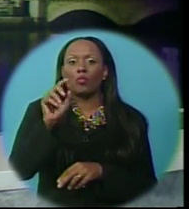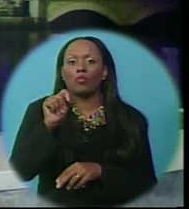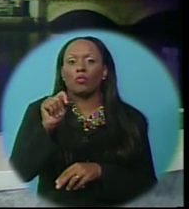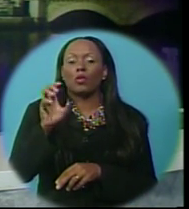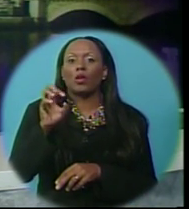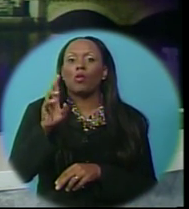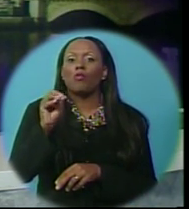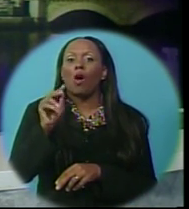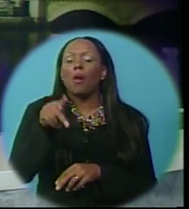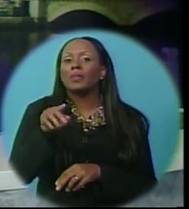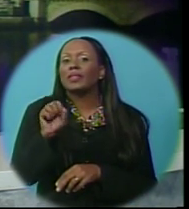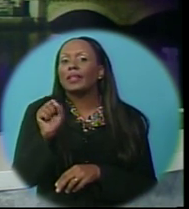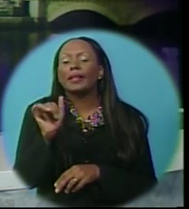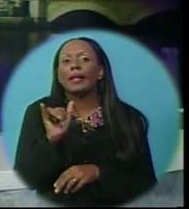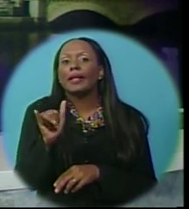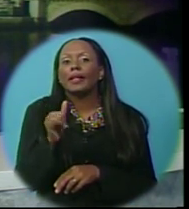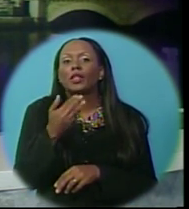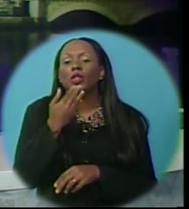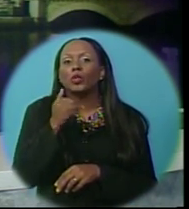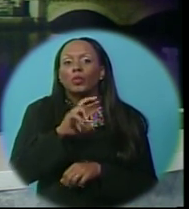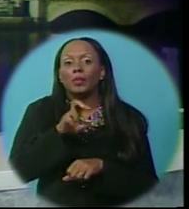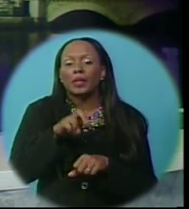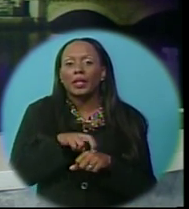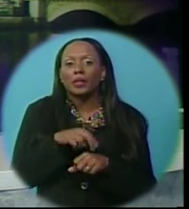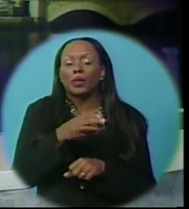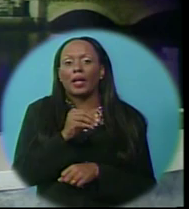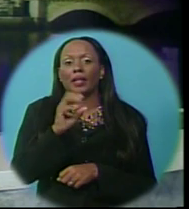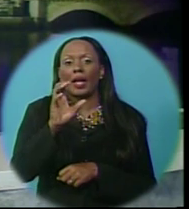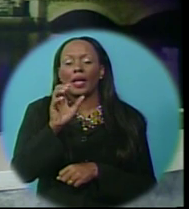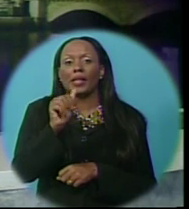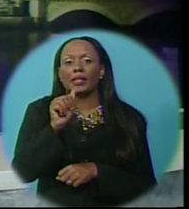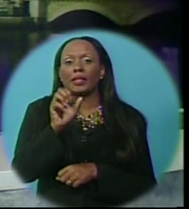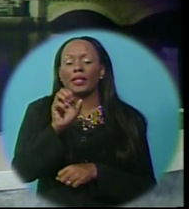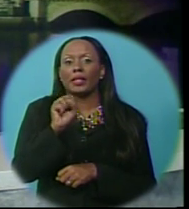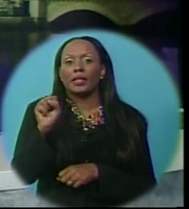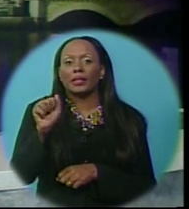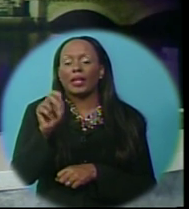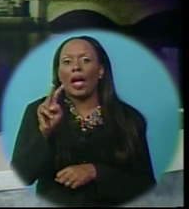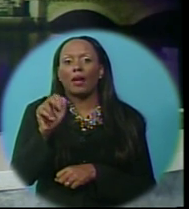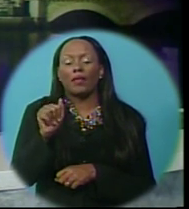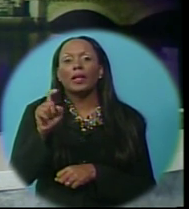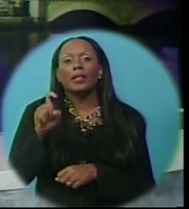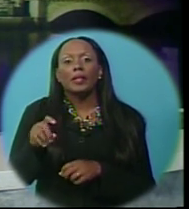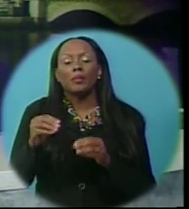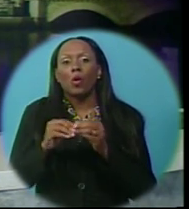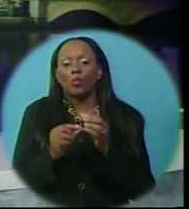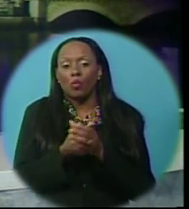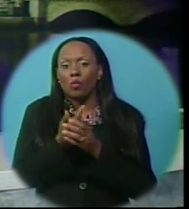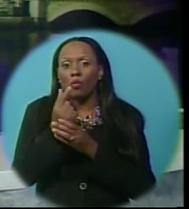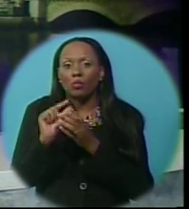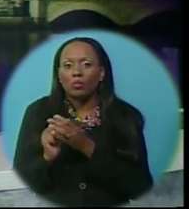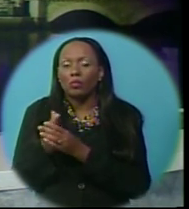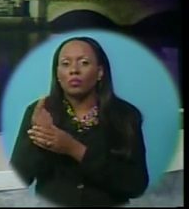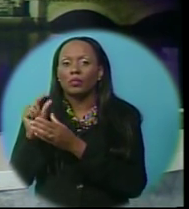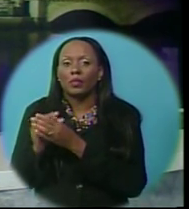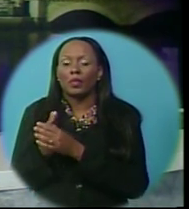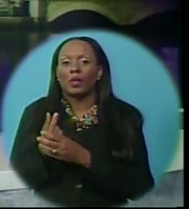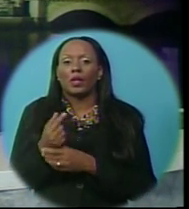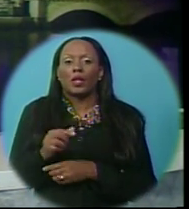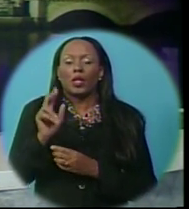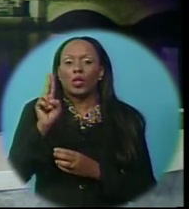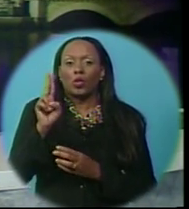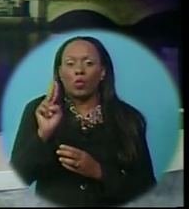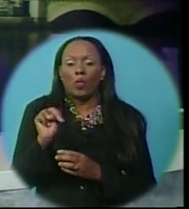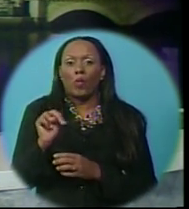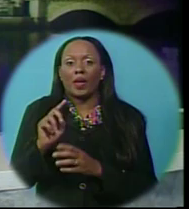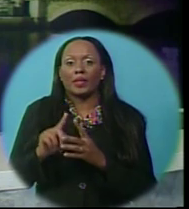potato and cassava in Barbados and the region. This comes as the Food and Agriculture Organization of the United Nations